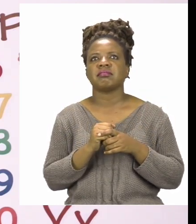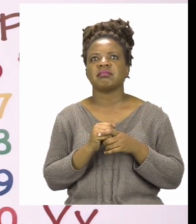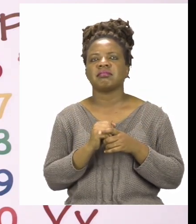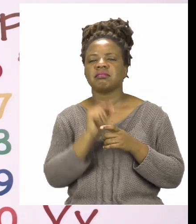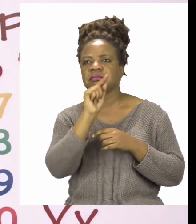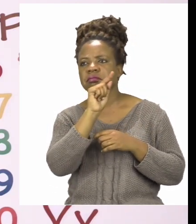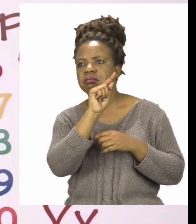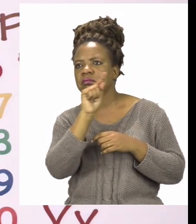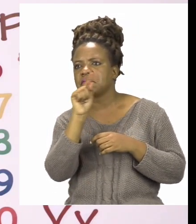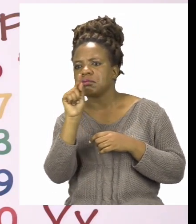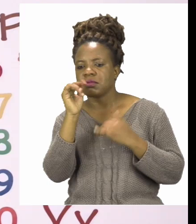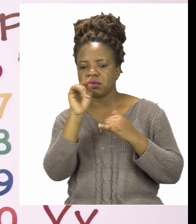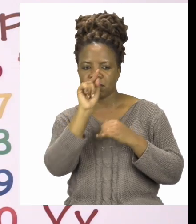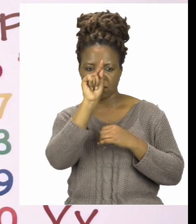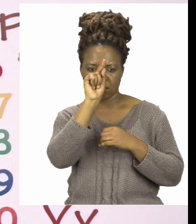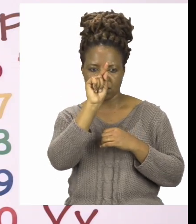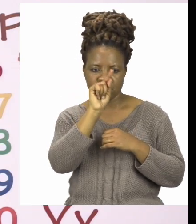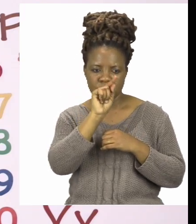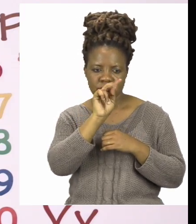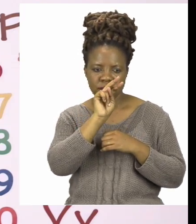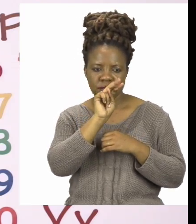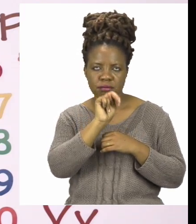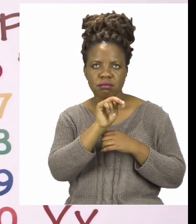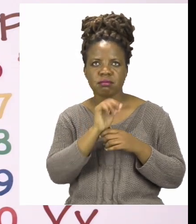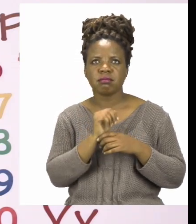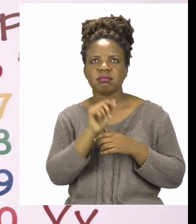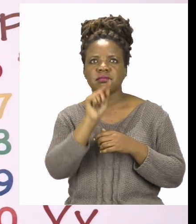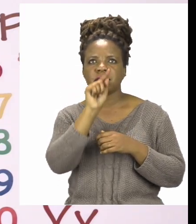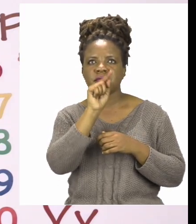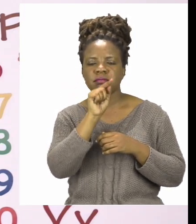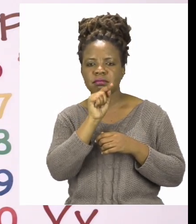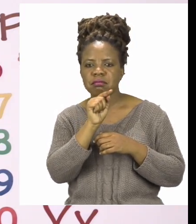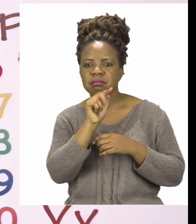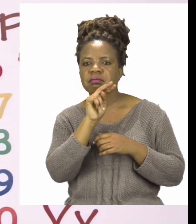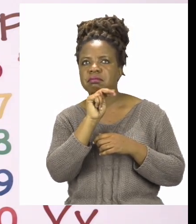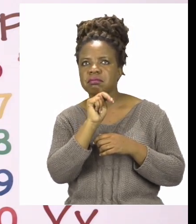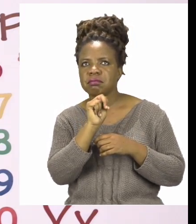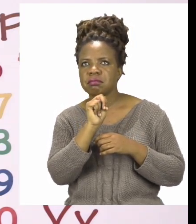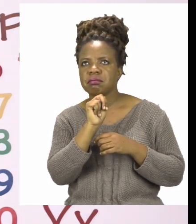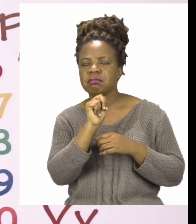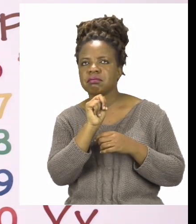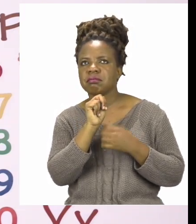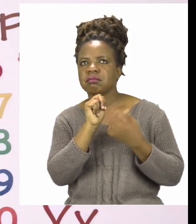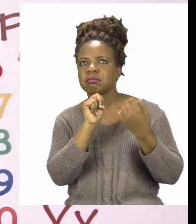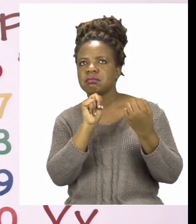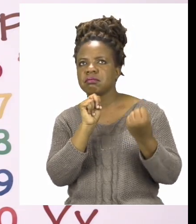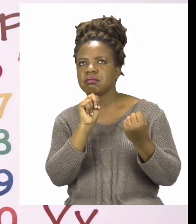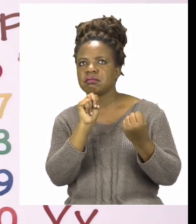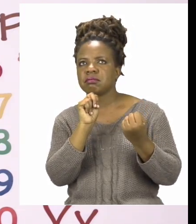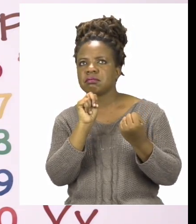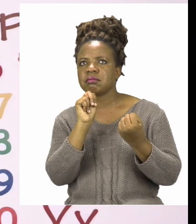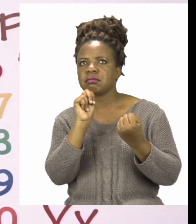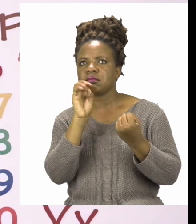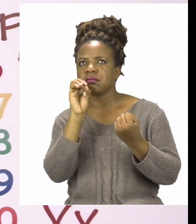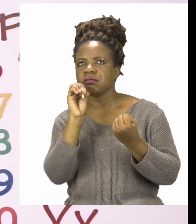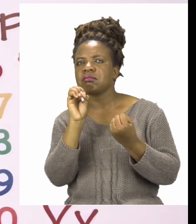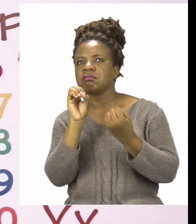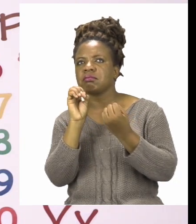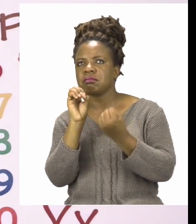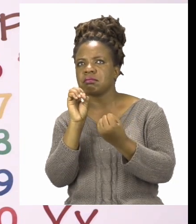first time we went across, now we need to go down. We have an N here. There's an